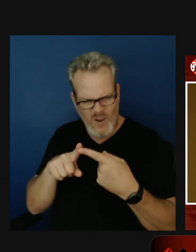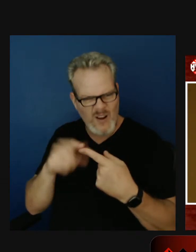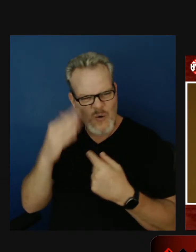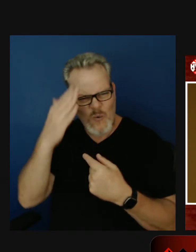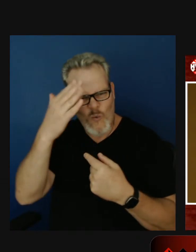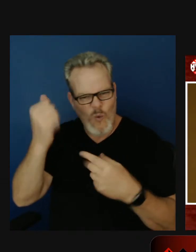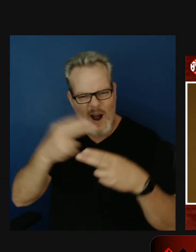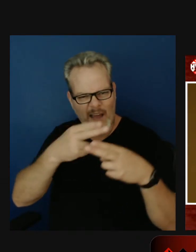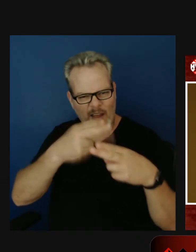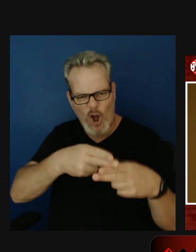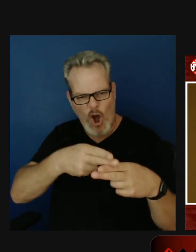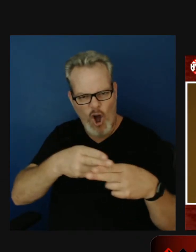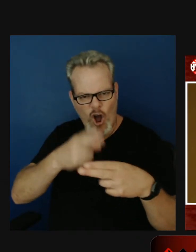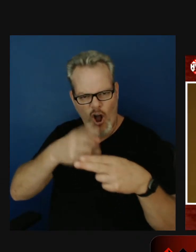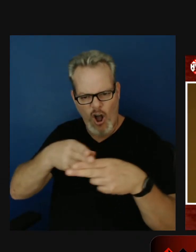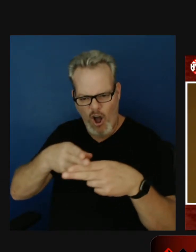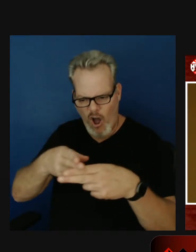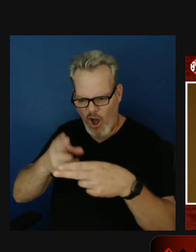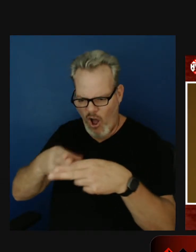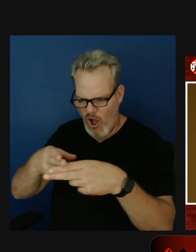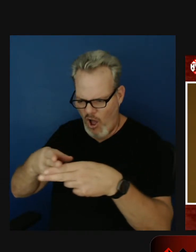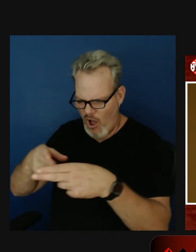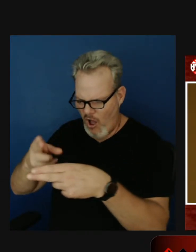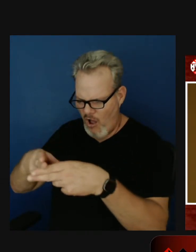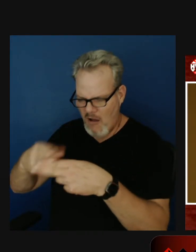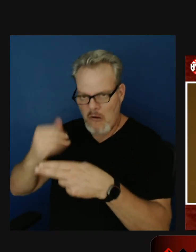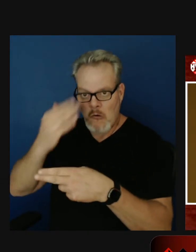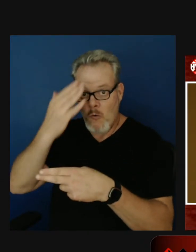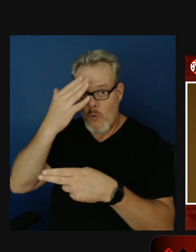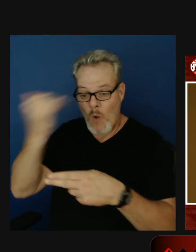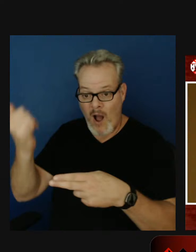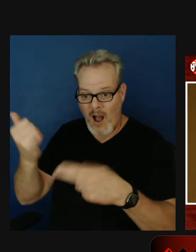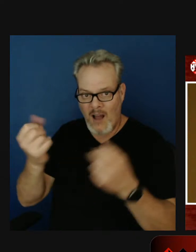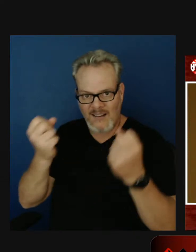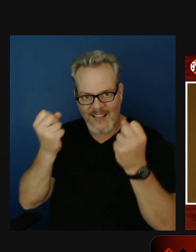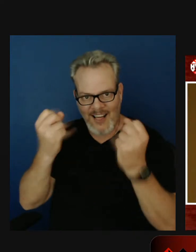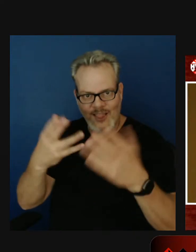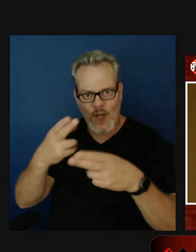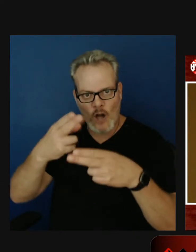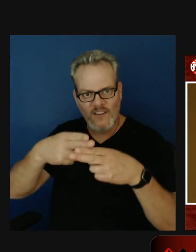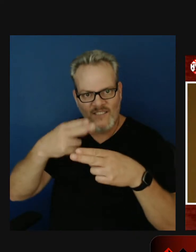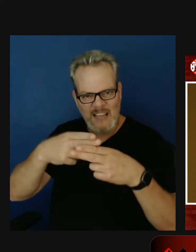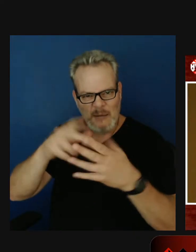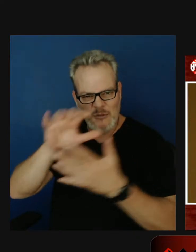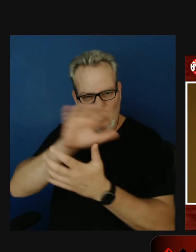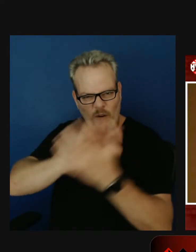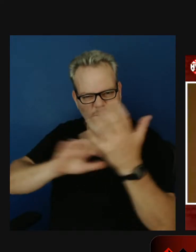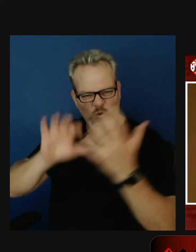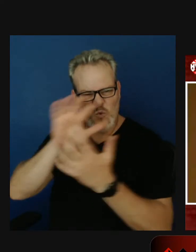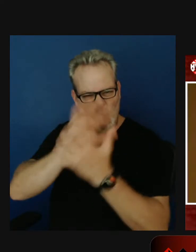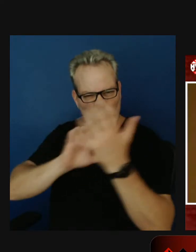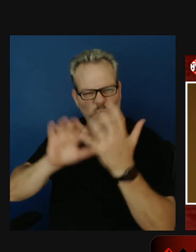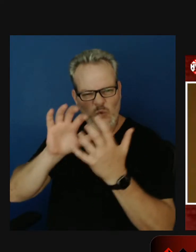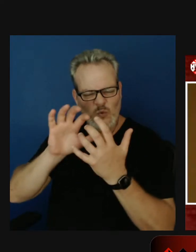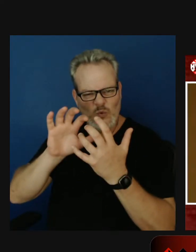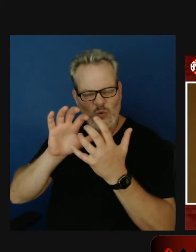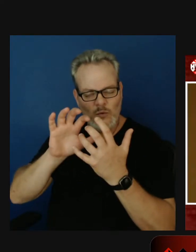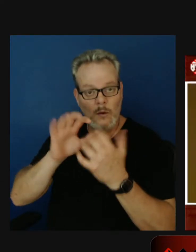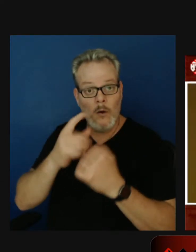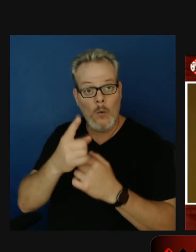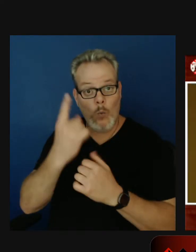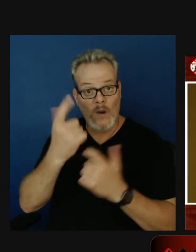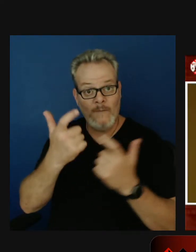this. And there's a lot of names that ended up getting confused that you have to sort out. One of the big ones is